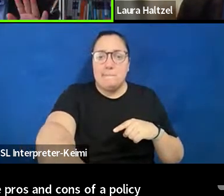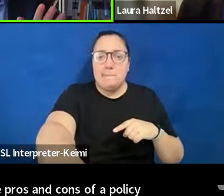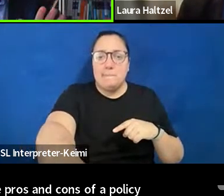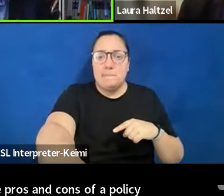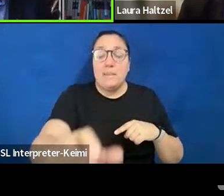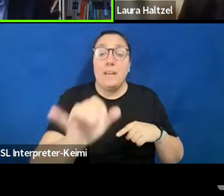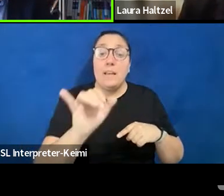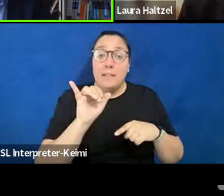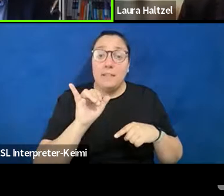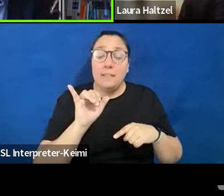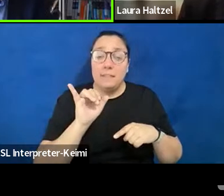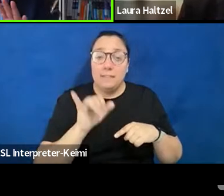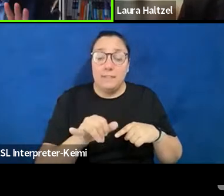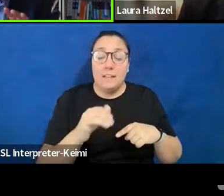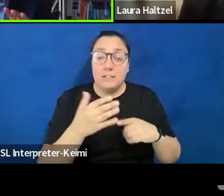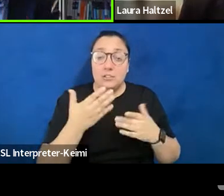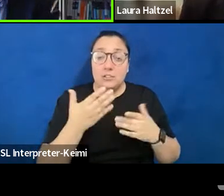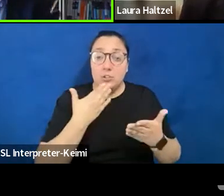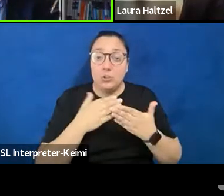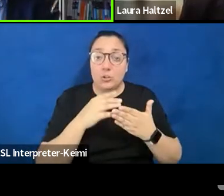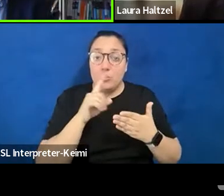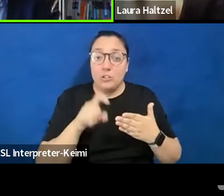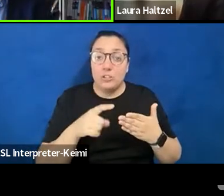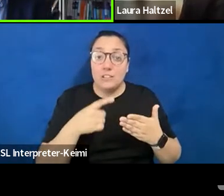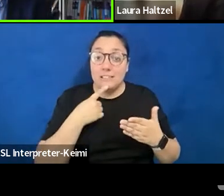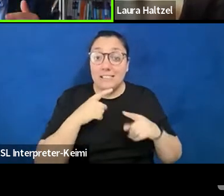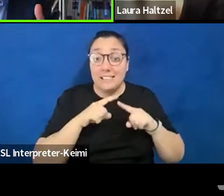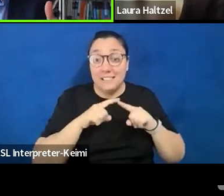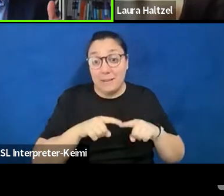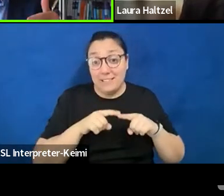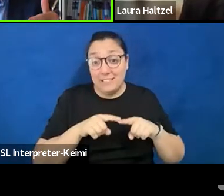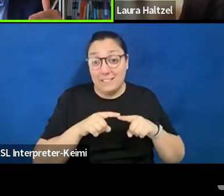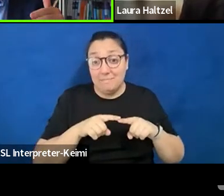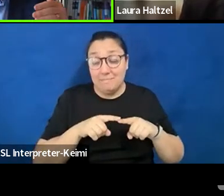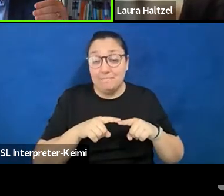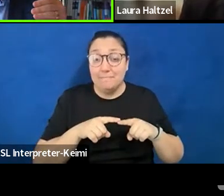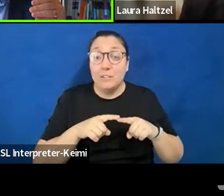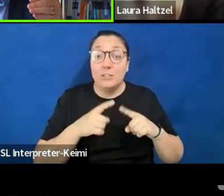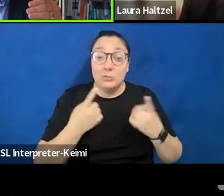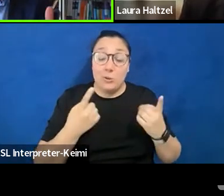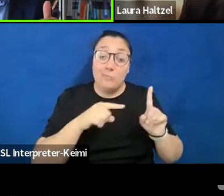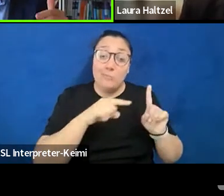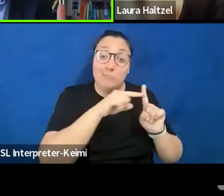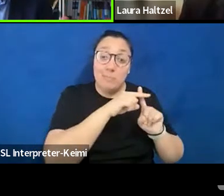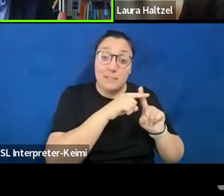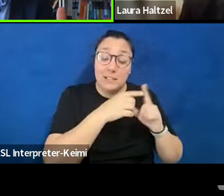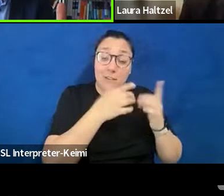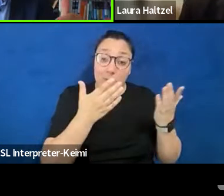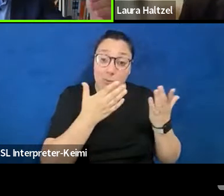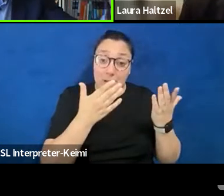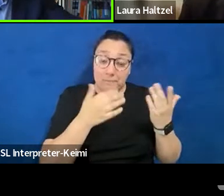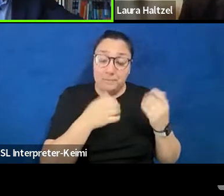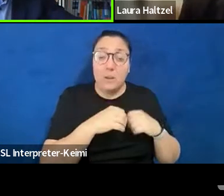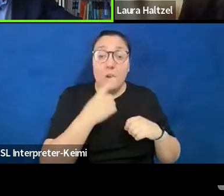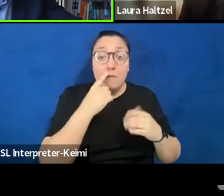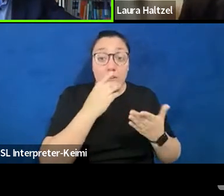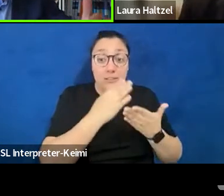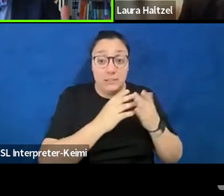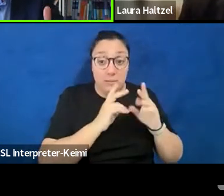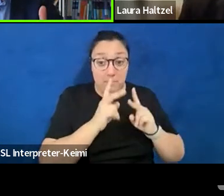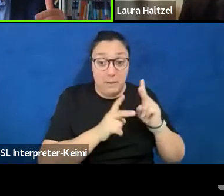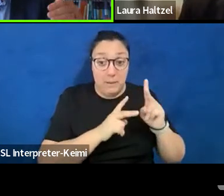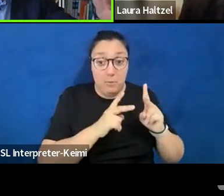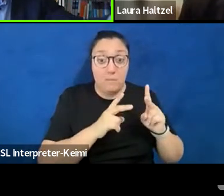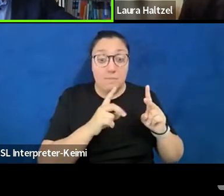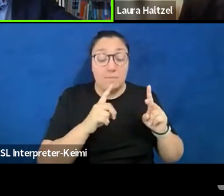depends. And so you say, should we raise the retirement age? It depends. On the one hand, for some people, longevity is increasing,